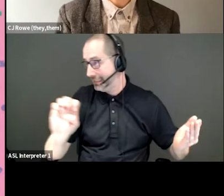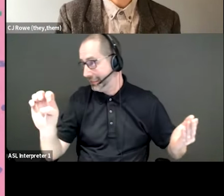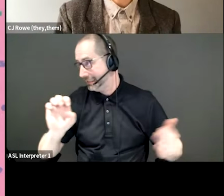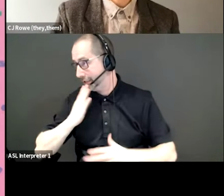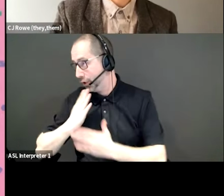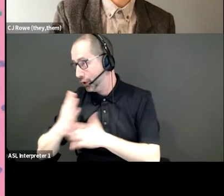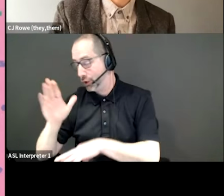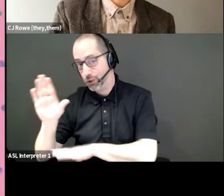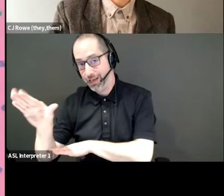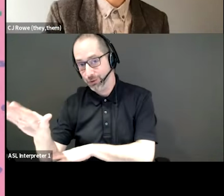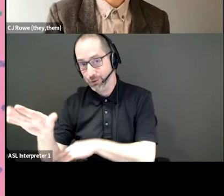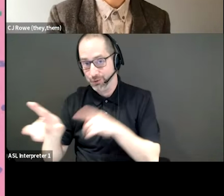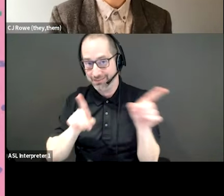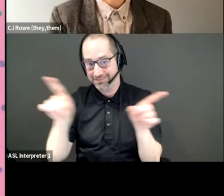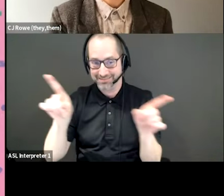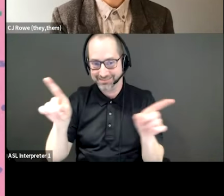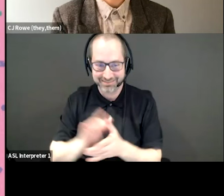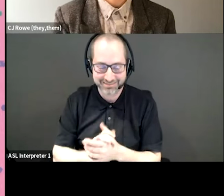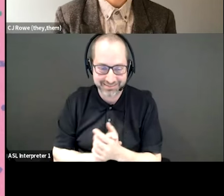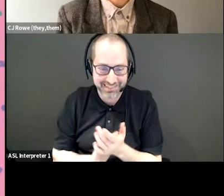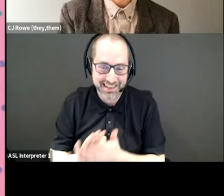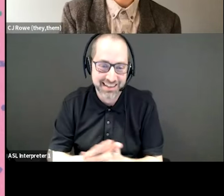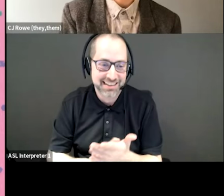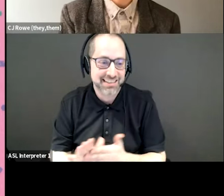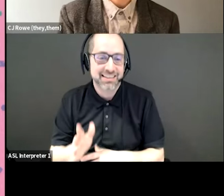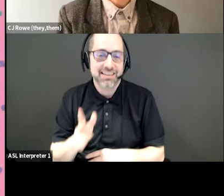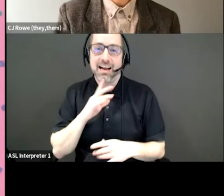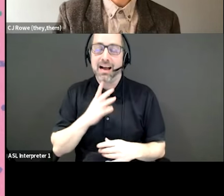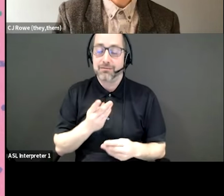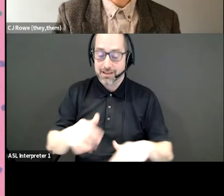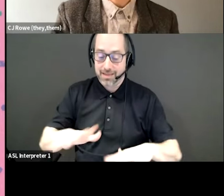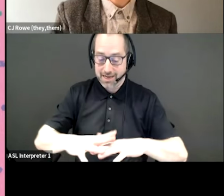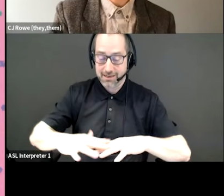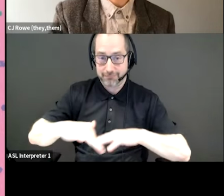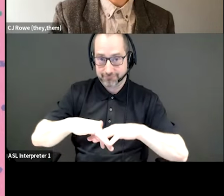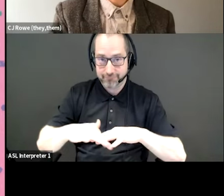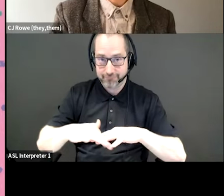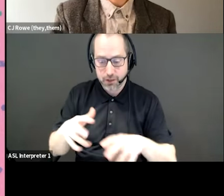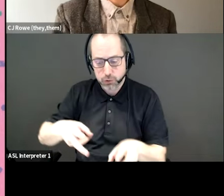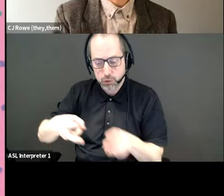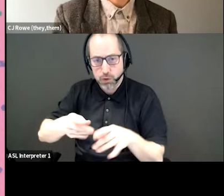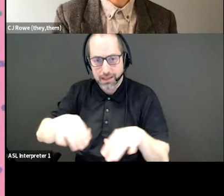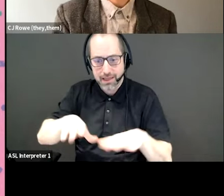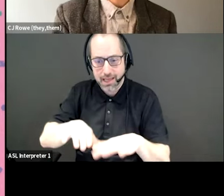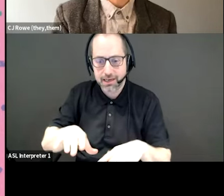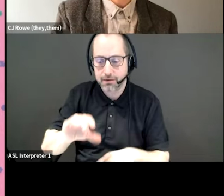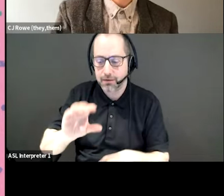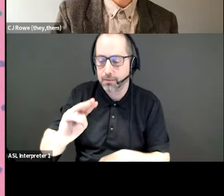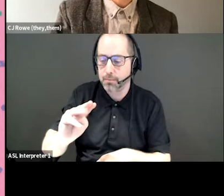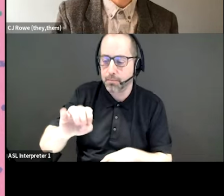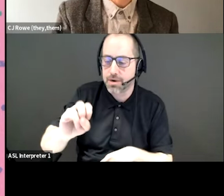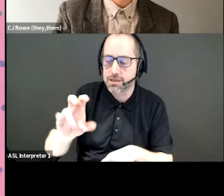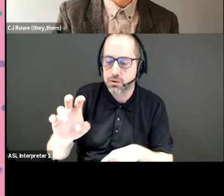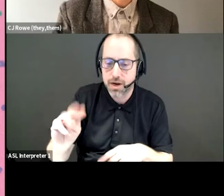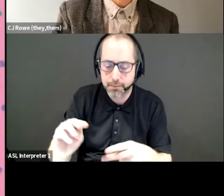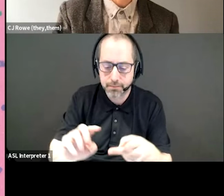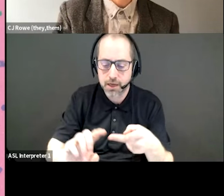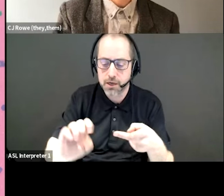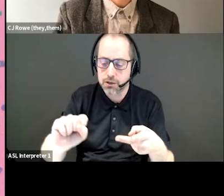wherever the time change lands. Joining you from the traditional unceded and stolen lands of the Musqueam, Squamish, and